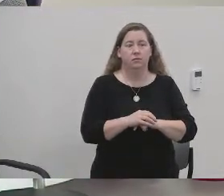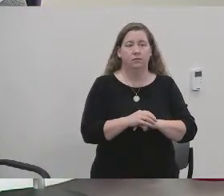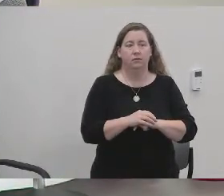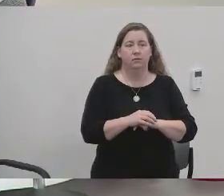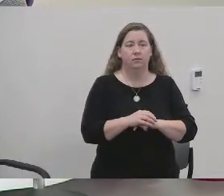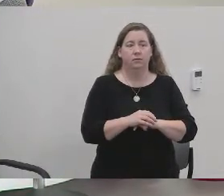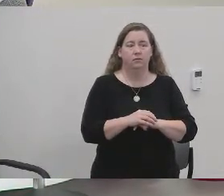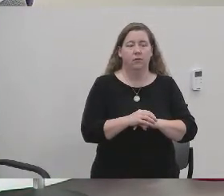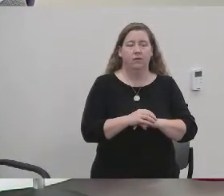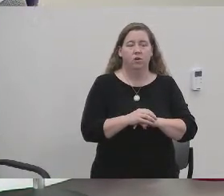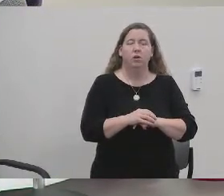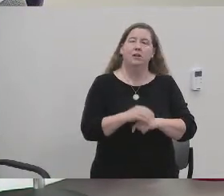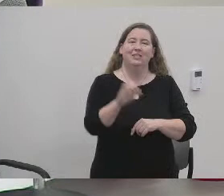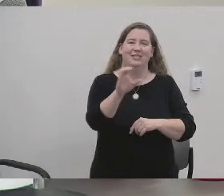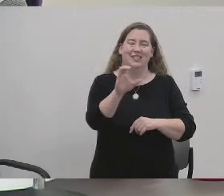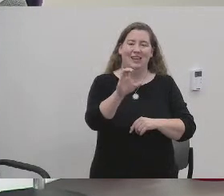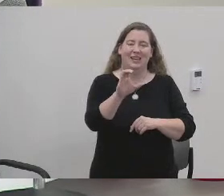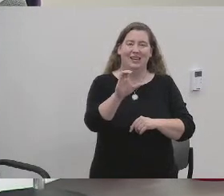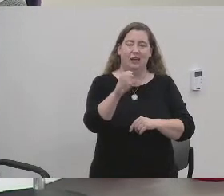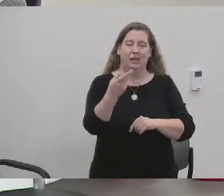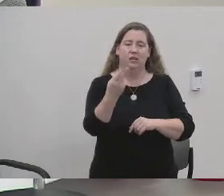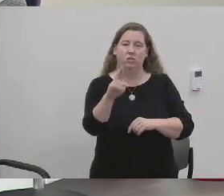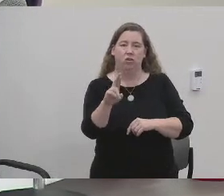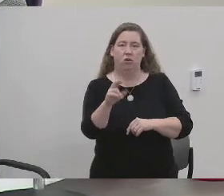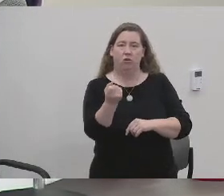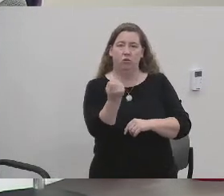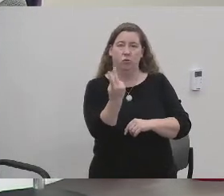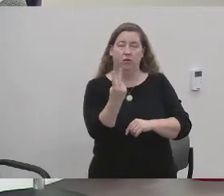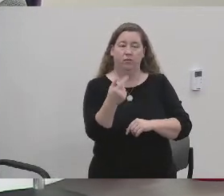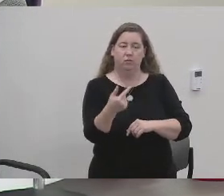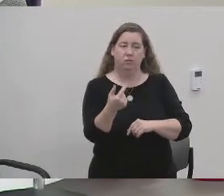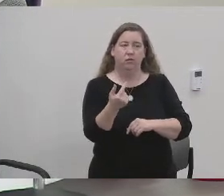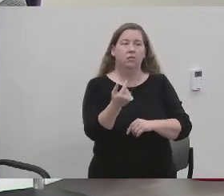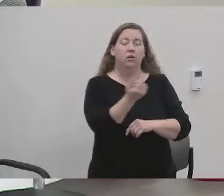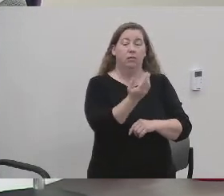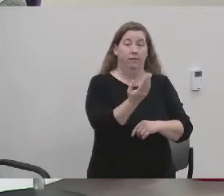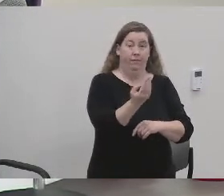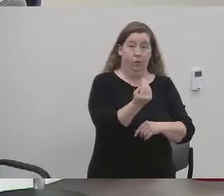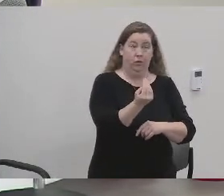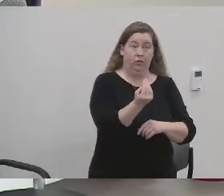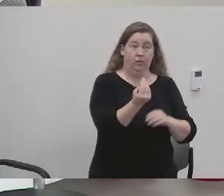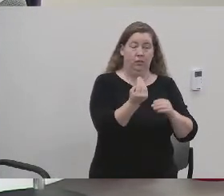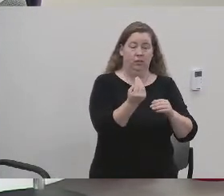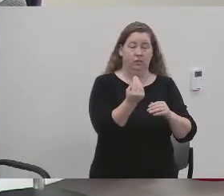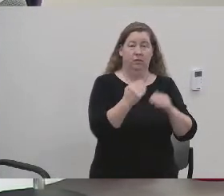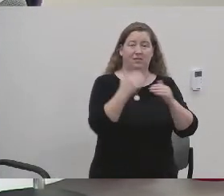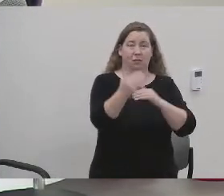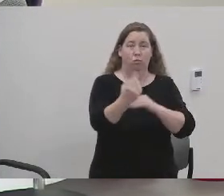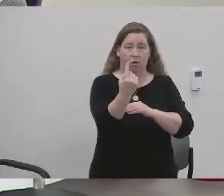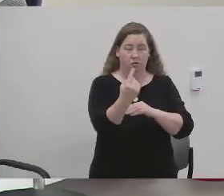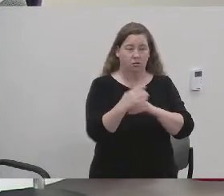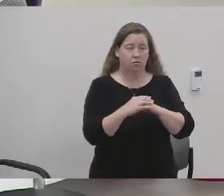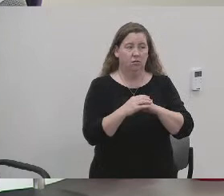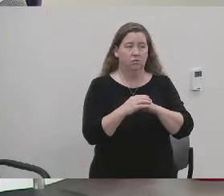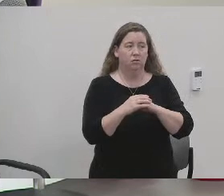For item C in Human Resources, 12G, step 14 instead of step 1.